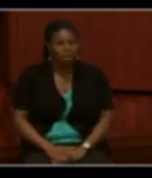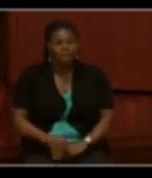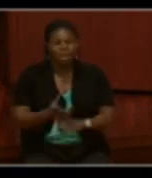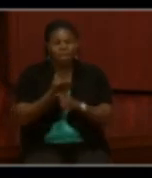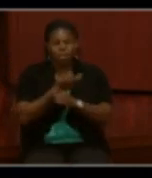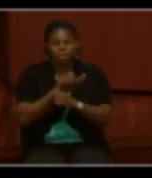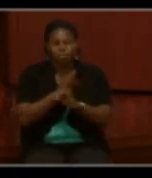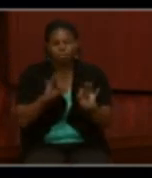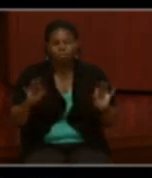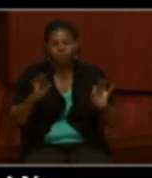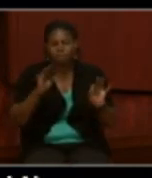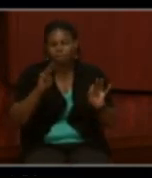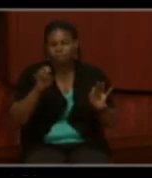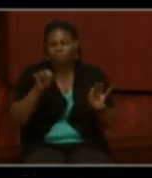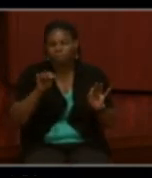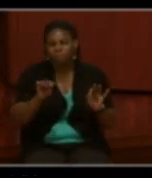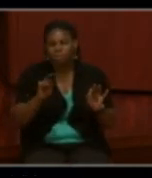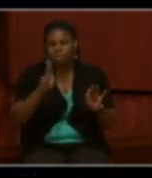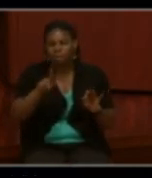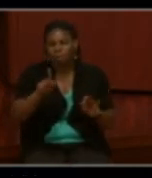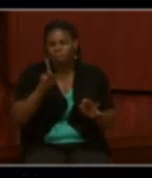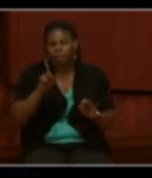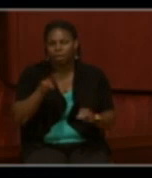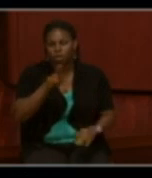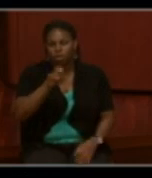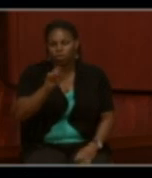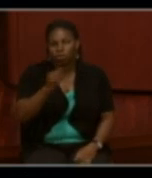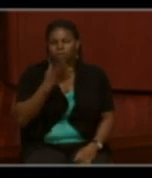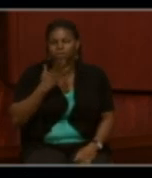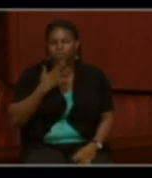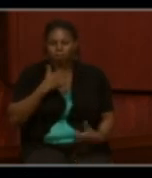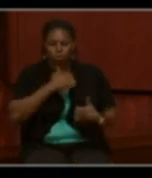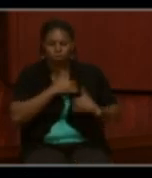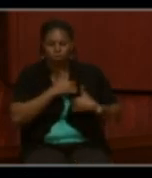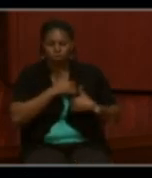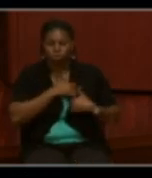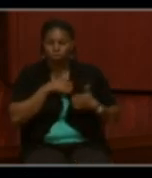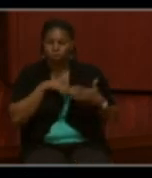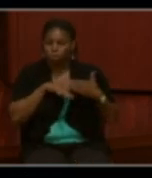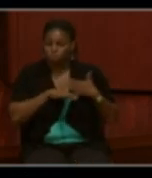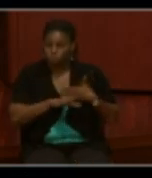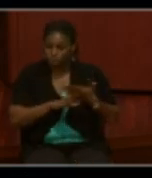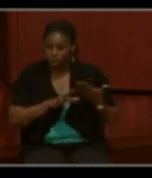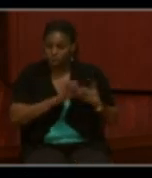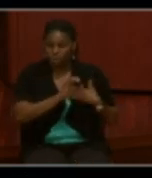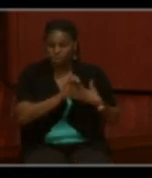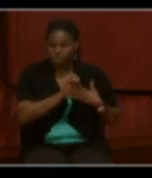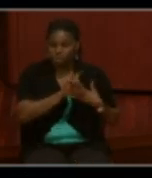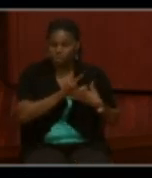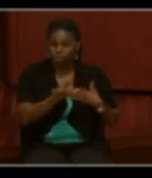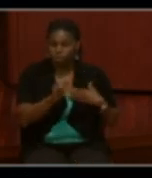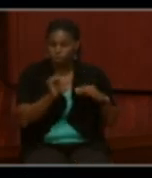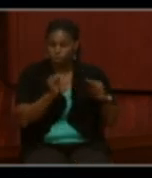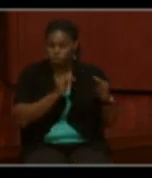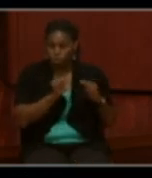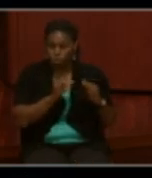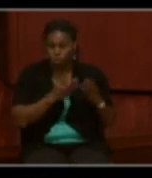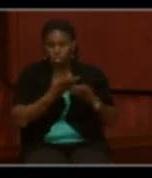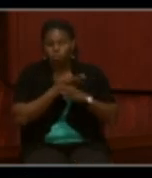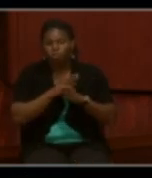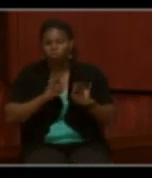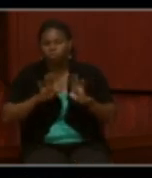Bank, the U.S. Colored Troops for those who served in the military during the Civil War, Freedmen's Bureau of